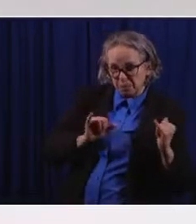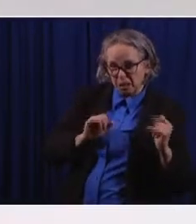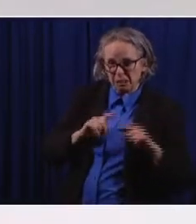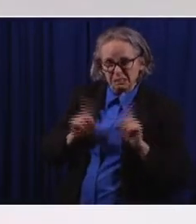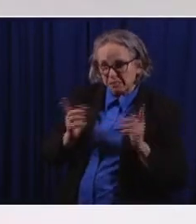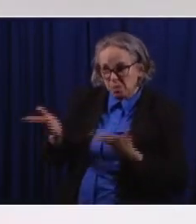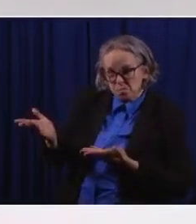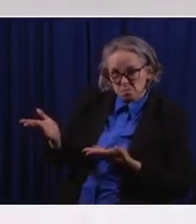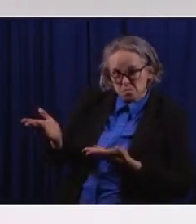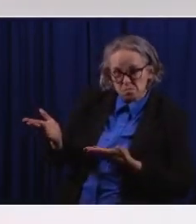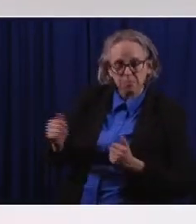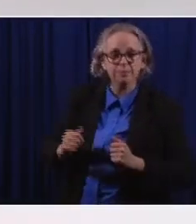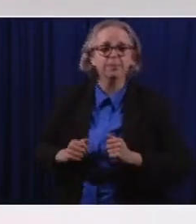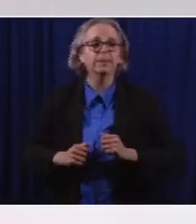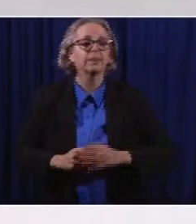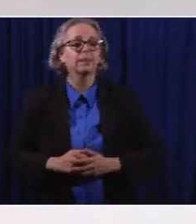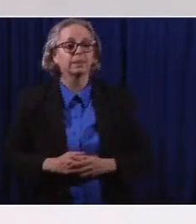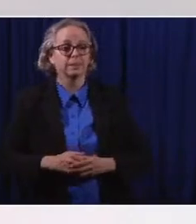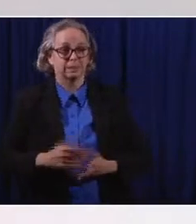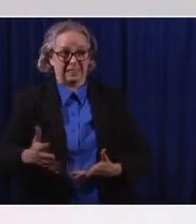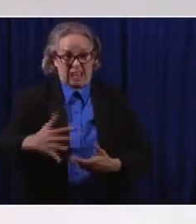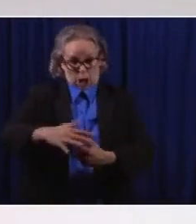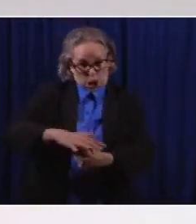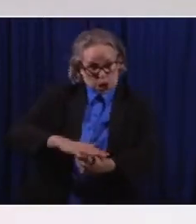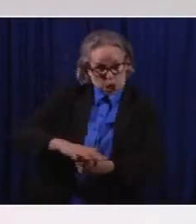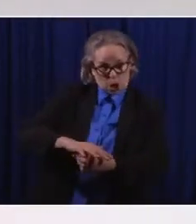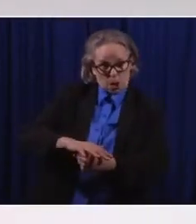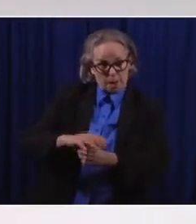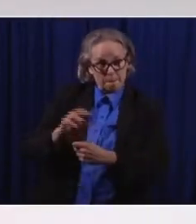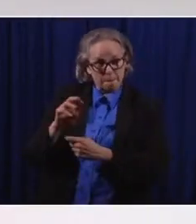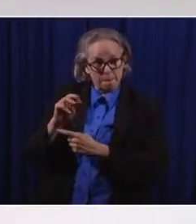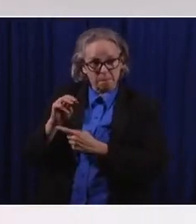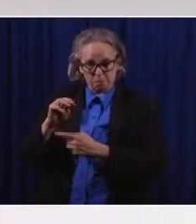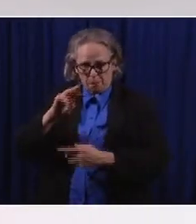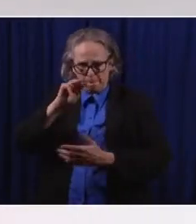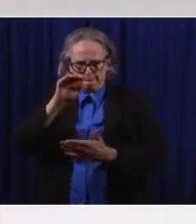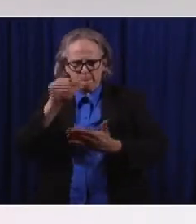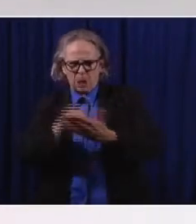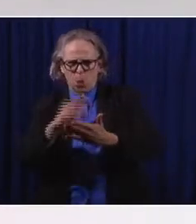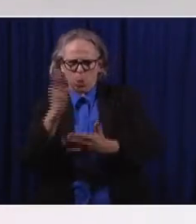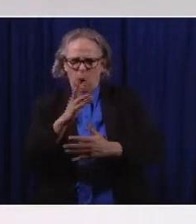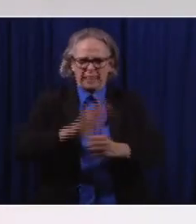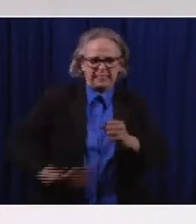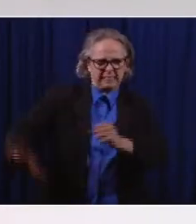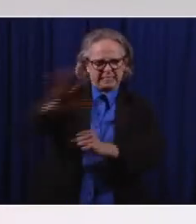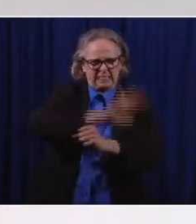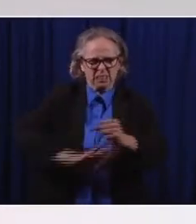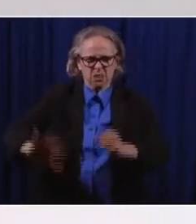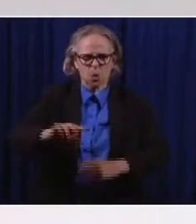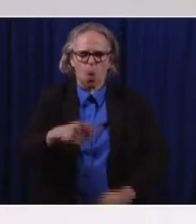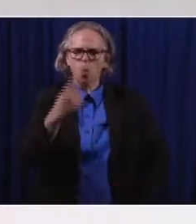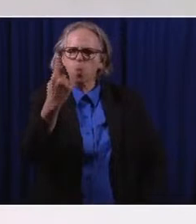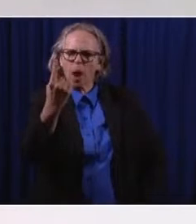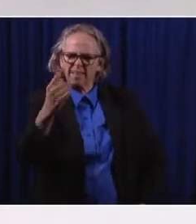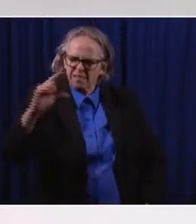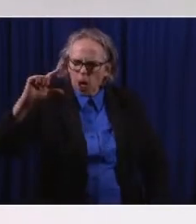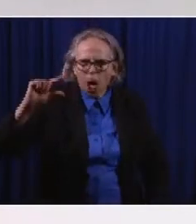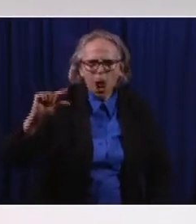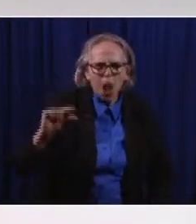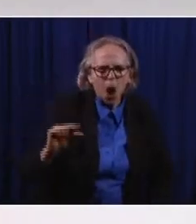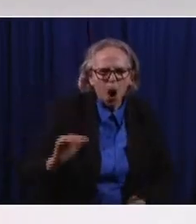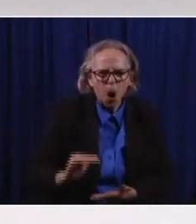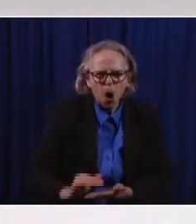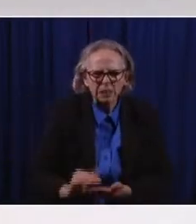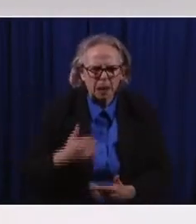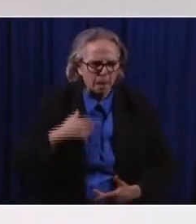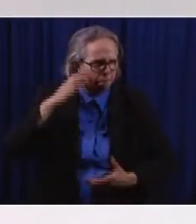In the very local region of the Midwest where we are among the lowest. So I believe West Virginia, and